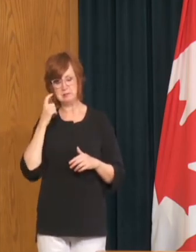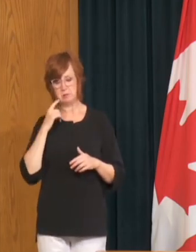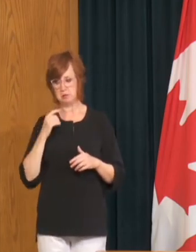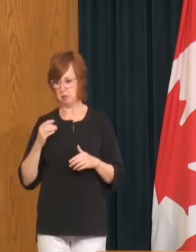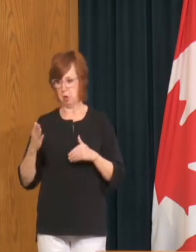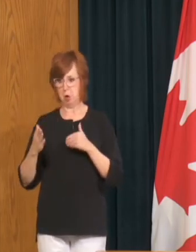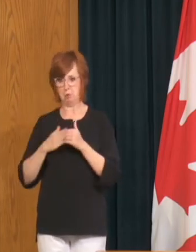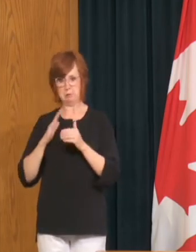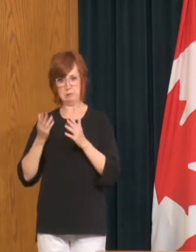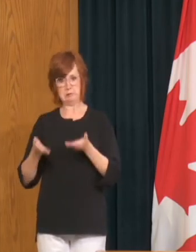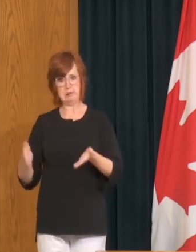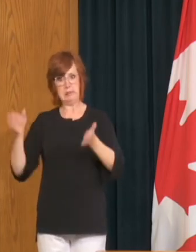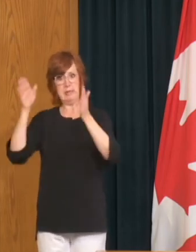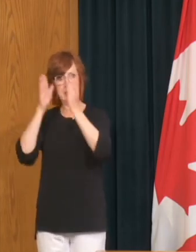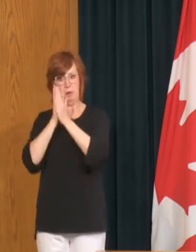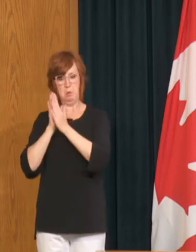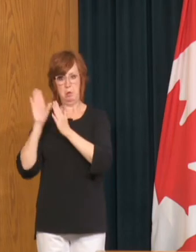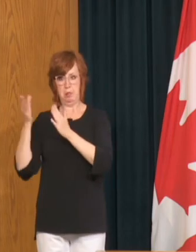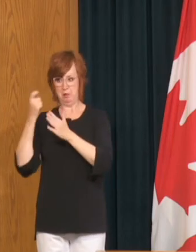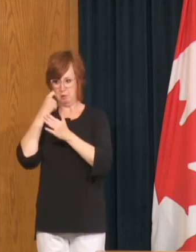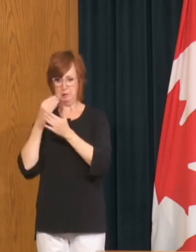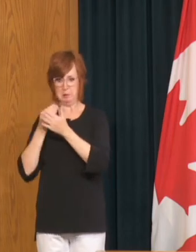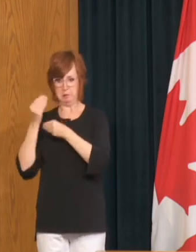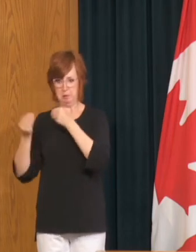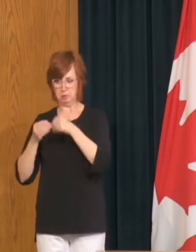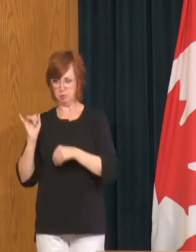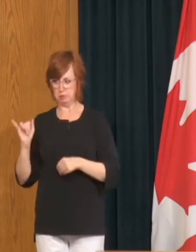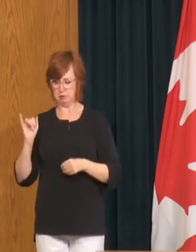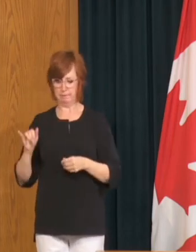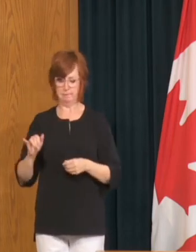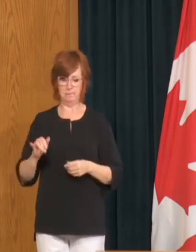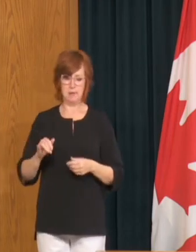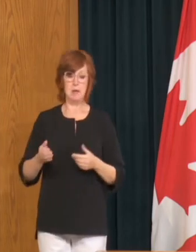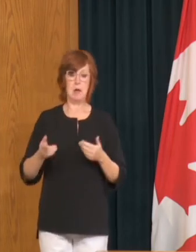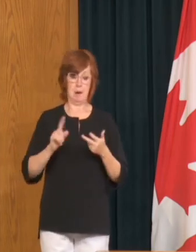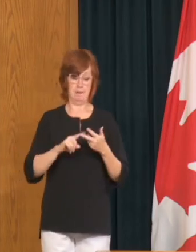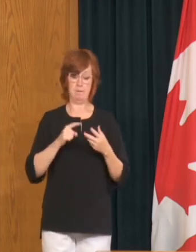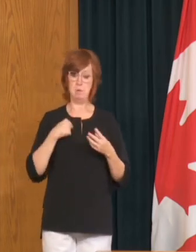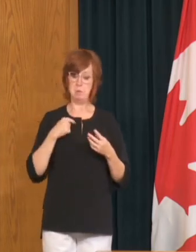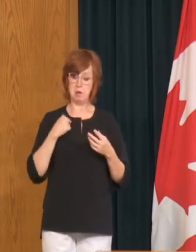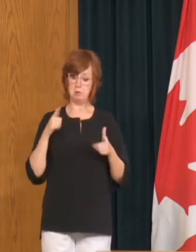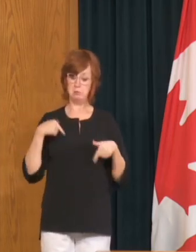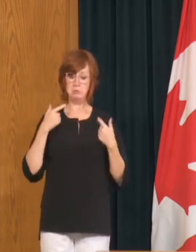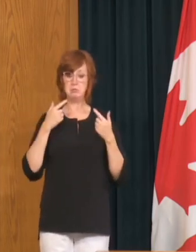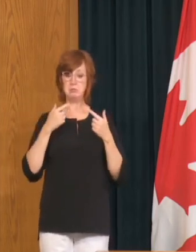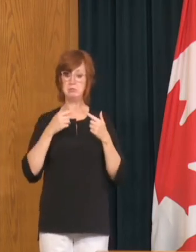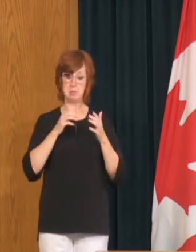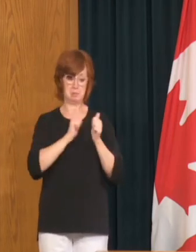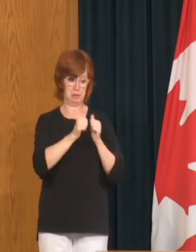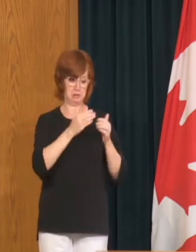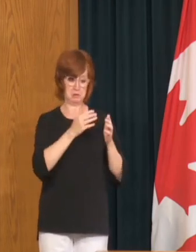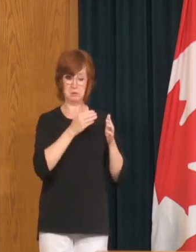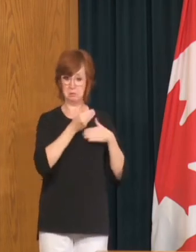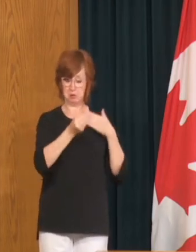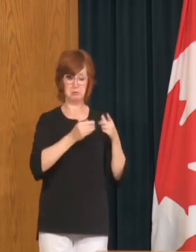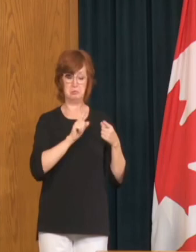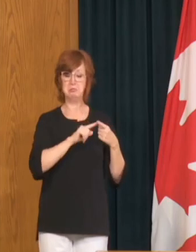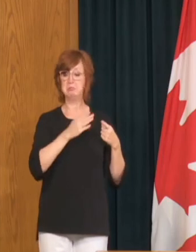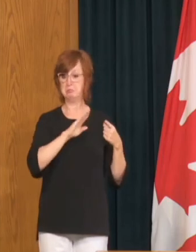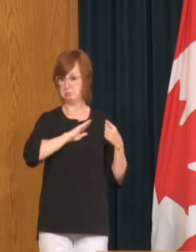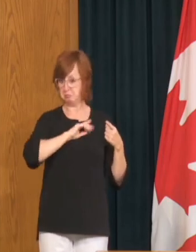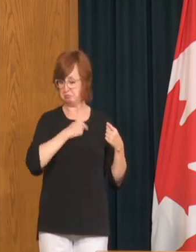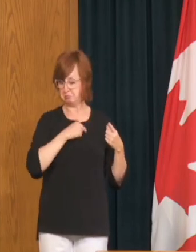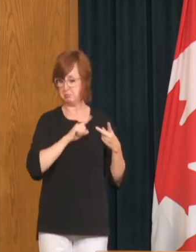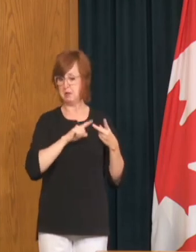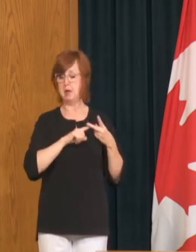budget just this particular year. But I am happy with the outcome of the session, passing our budget, passing our